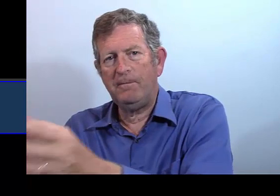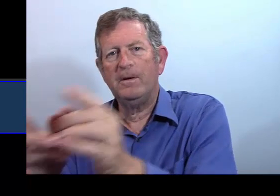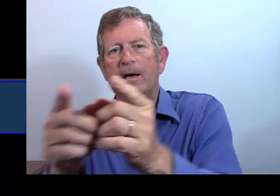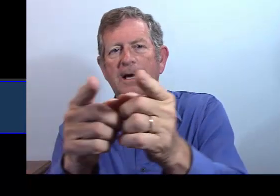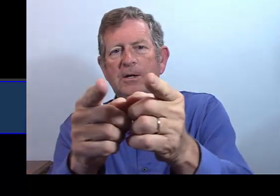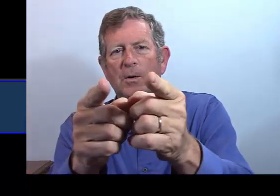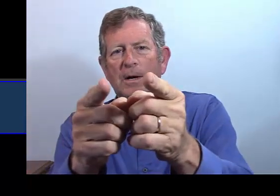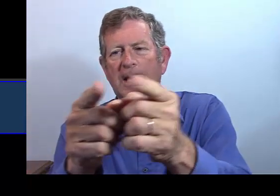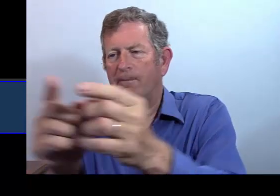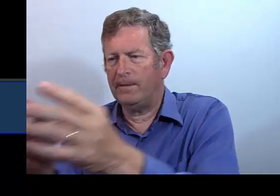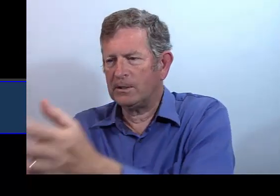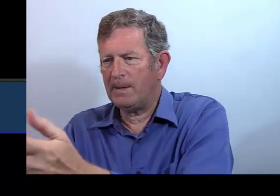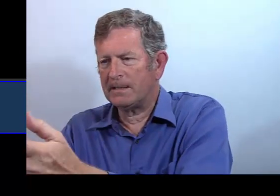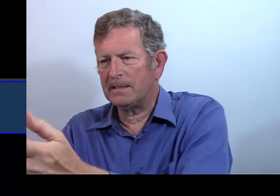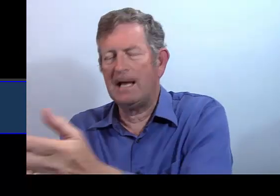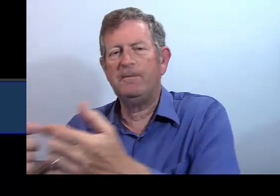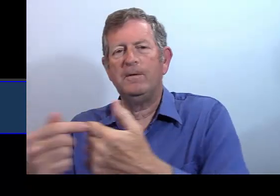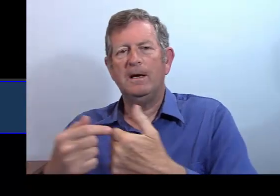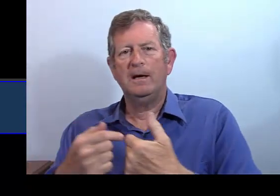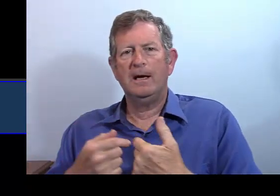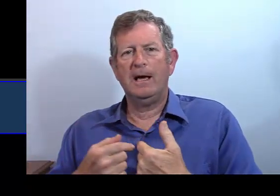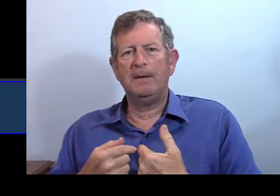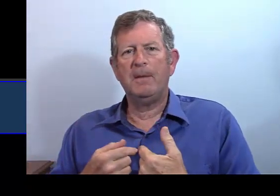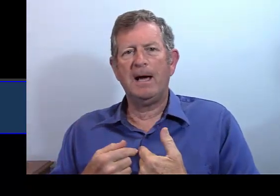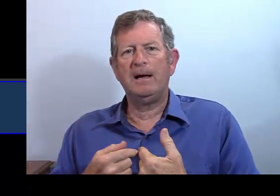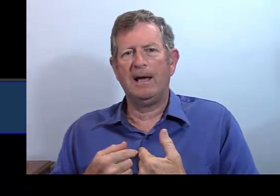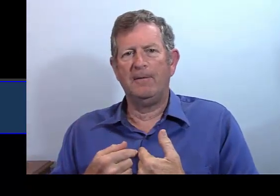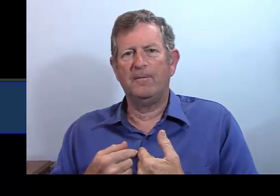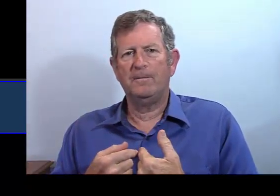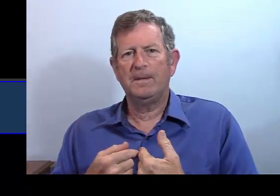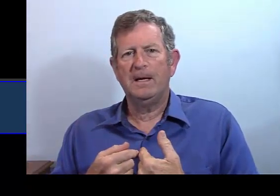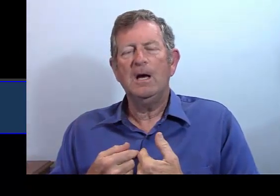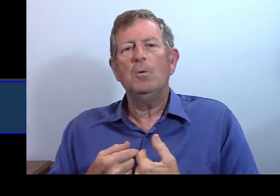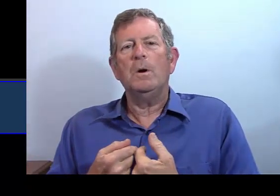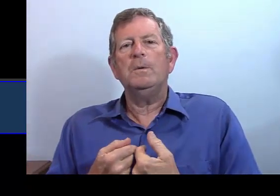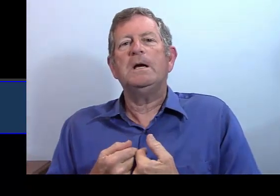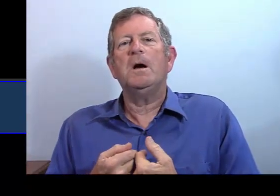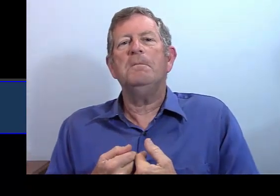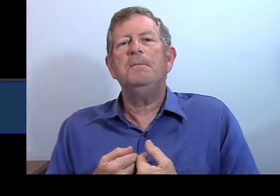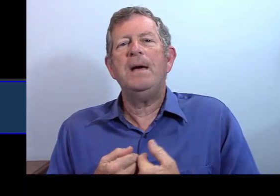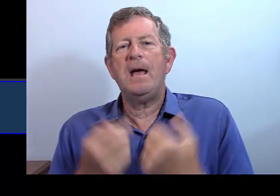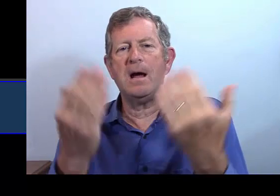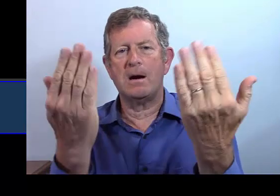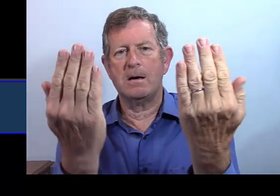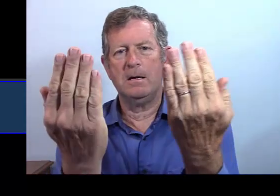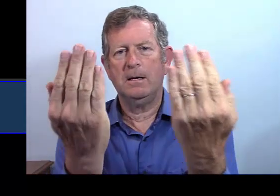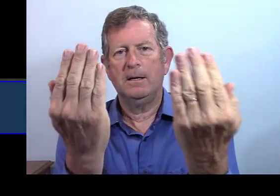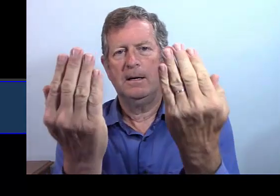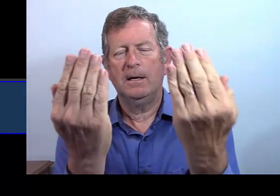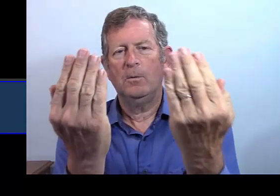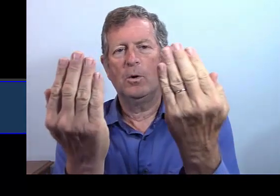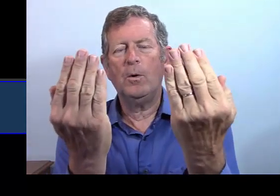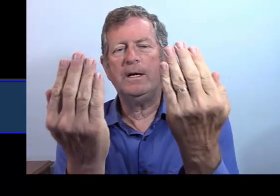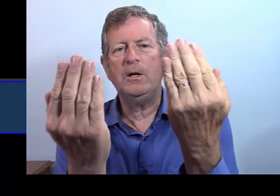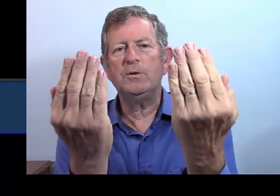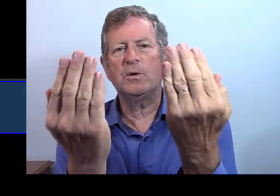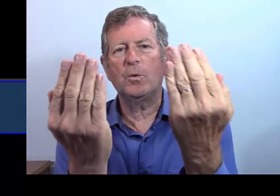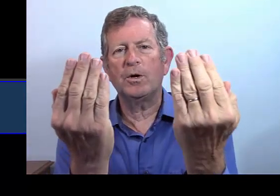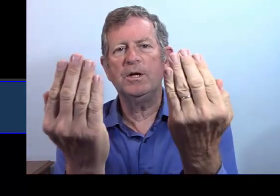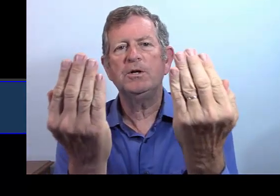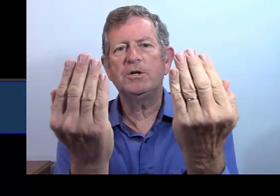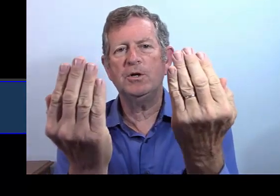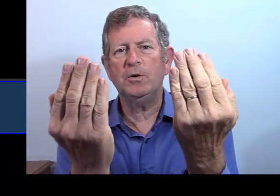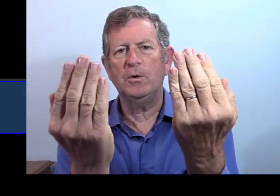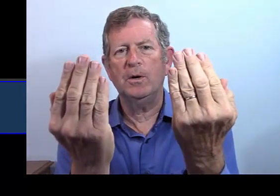man's life and your life, and this man's life and my life. When we compare, we're going to